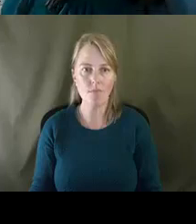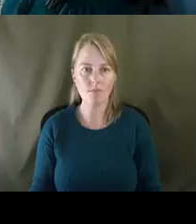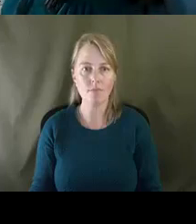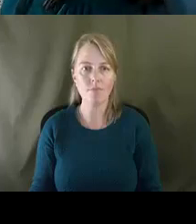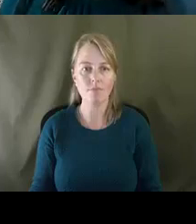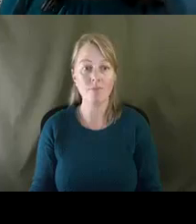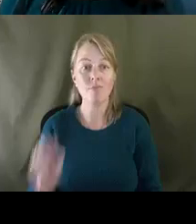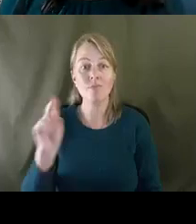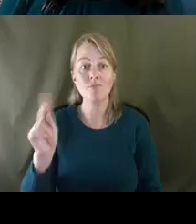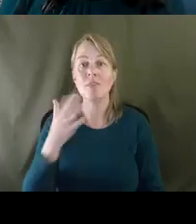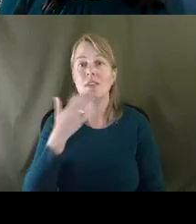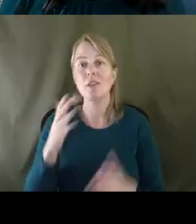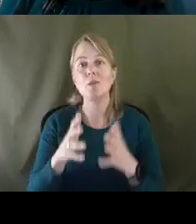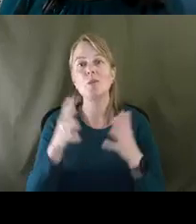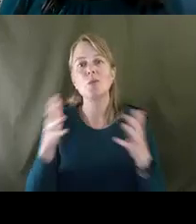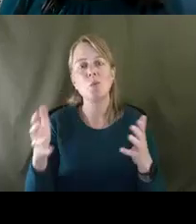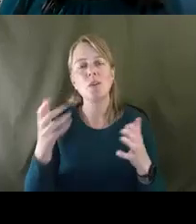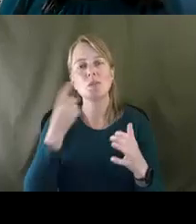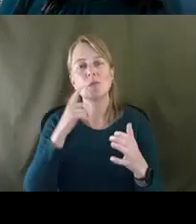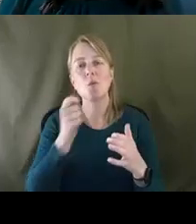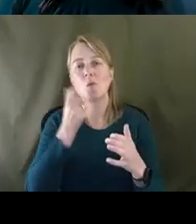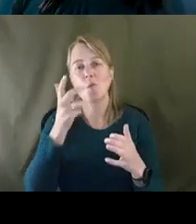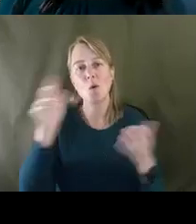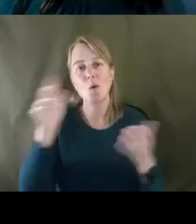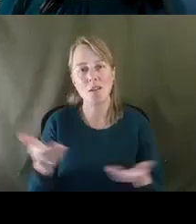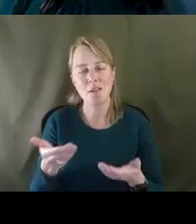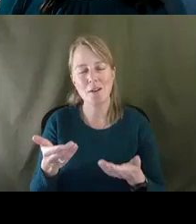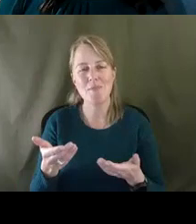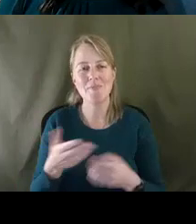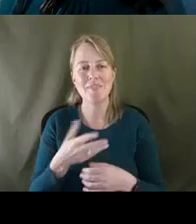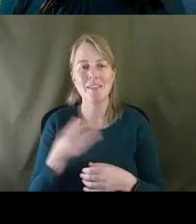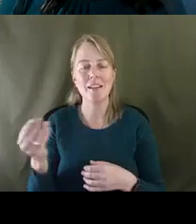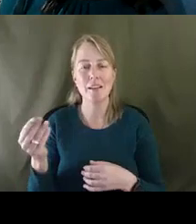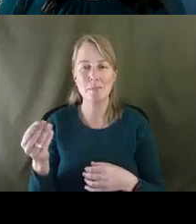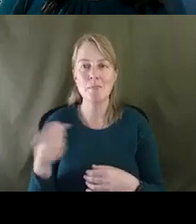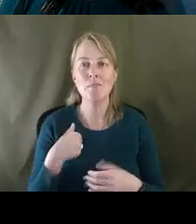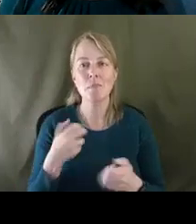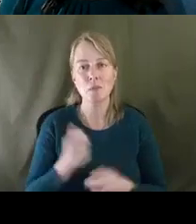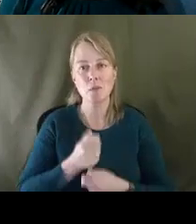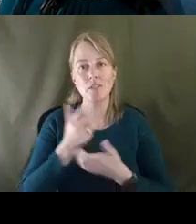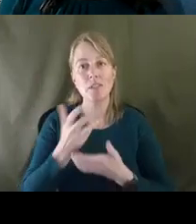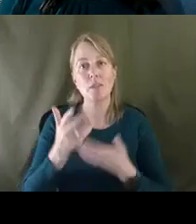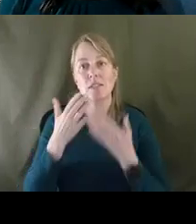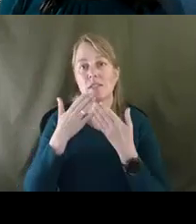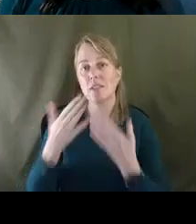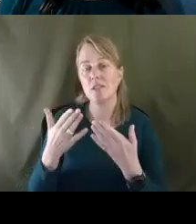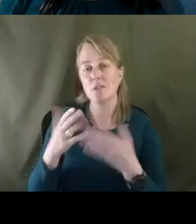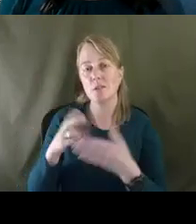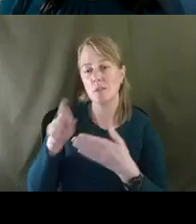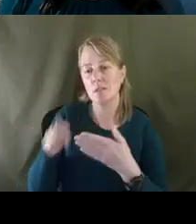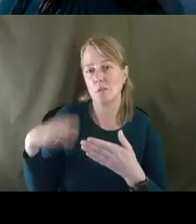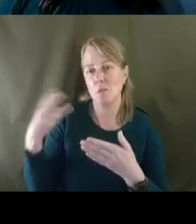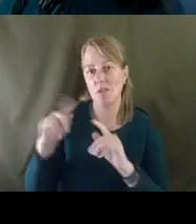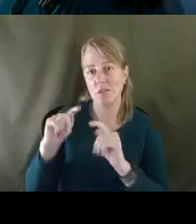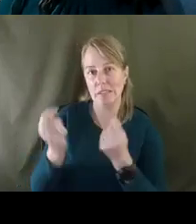Okay, thank you so much for that warm welcome. And I want to express my thanks to the Results Washington